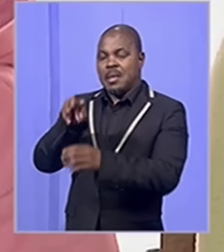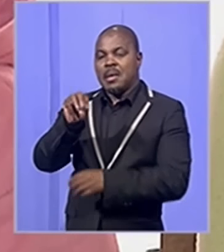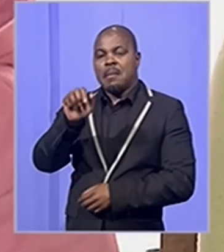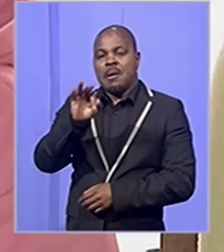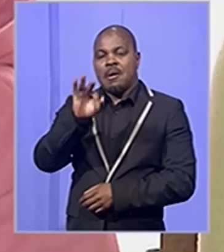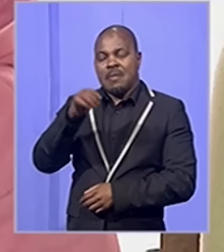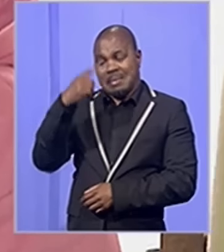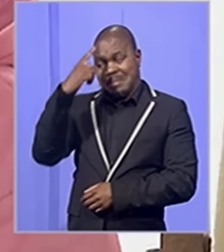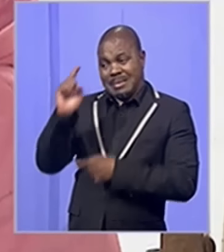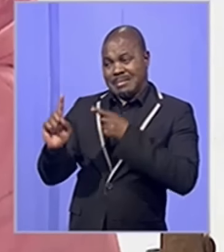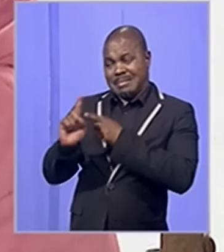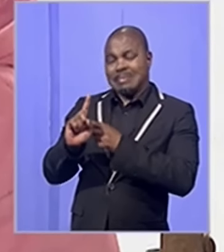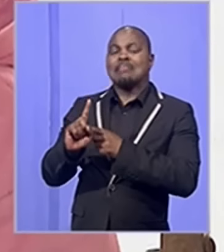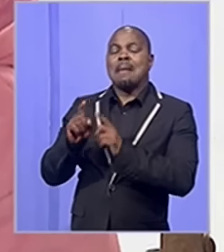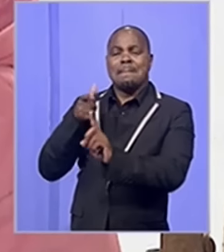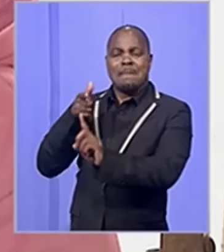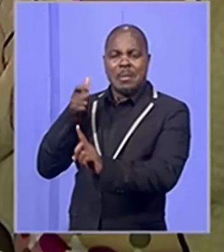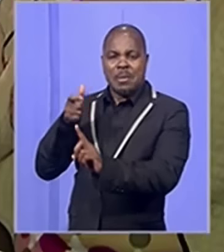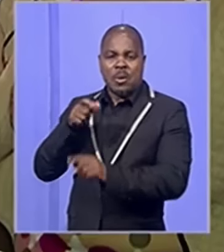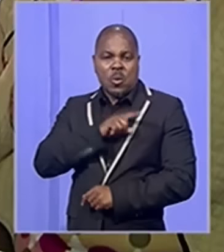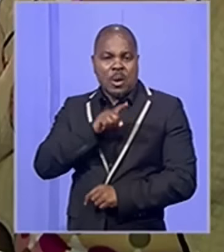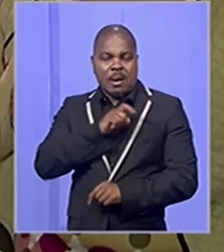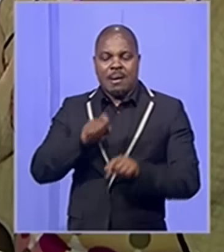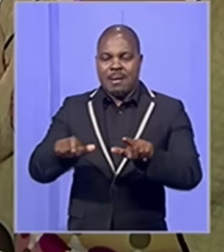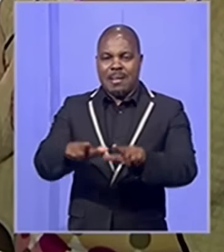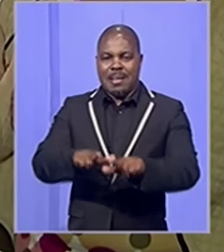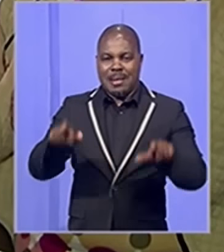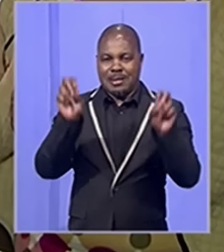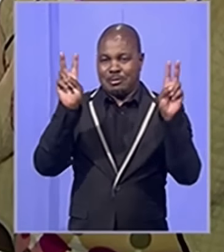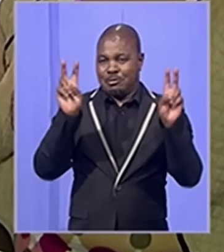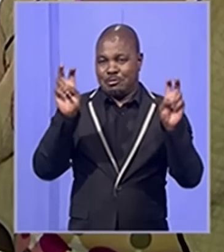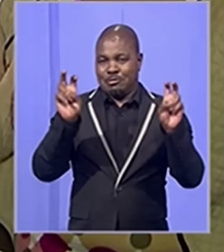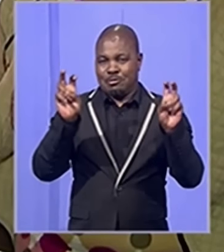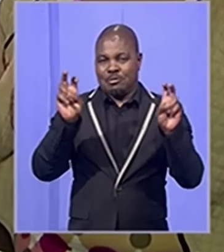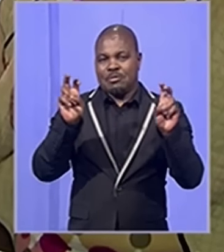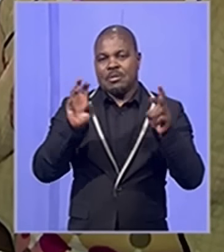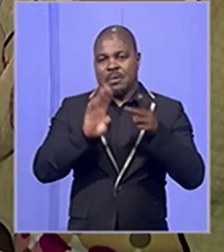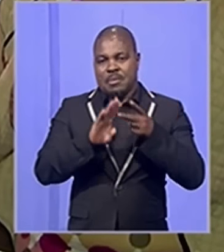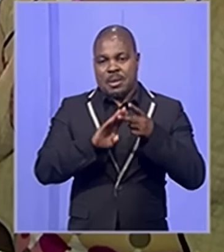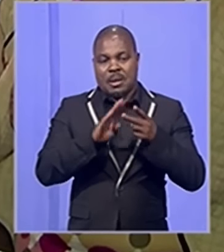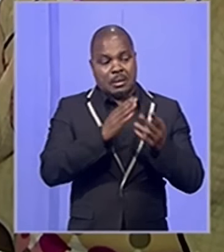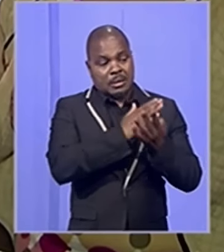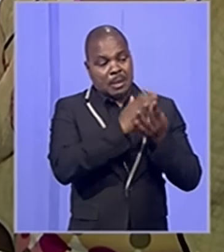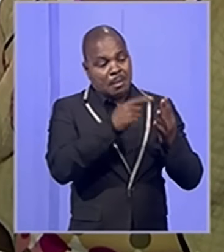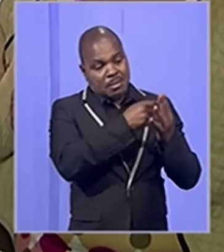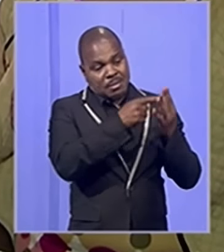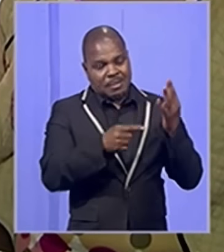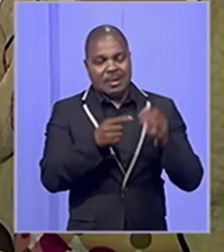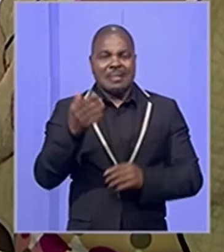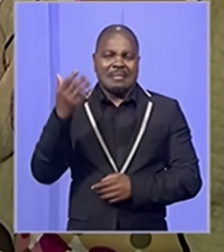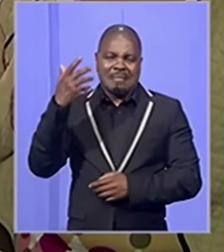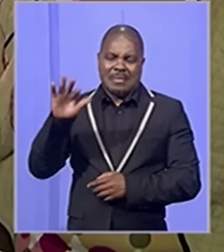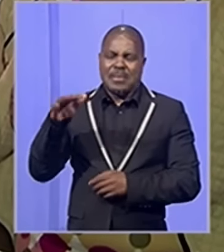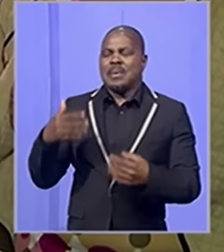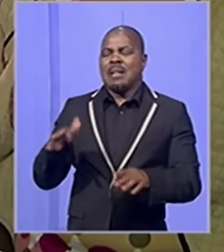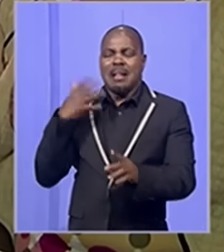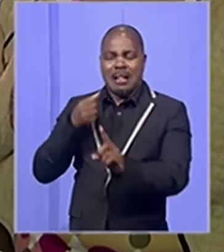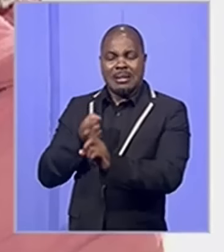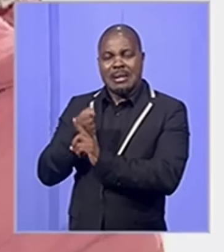bolawa ga gagwe go golagane le go abiwa ga lefatshe ebile ba go dumelwang e le babolai ba dirile botshelo jwa gagwe